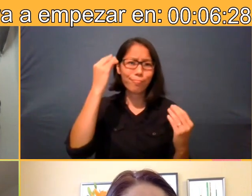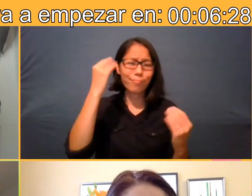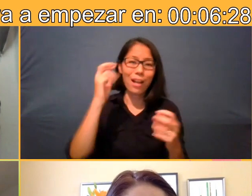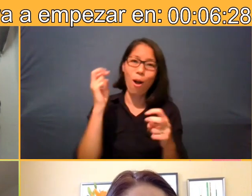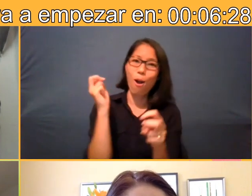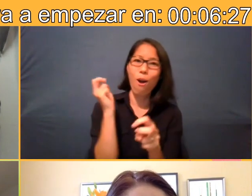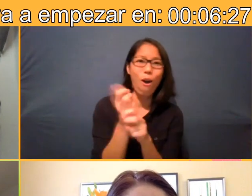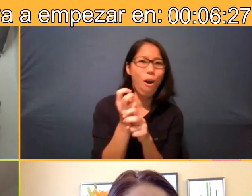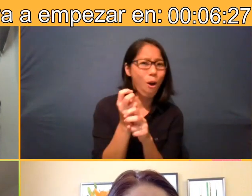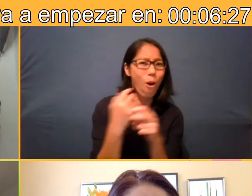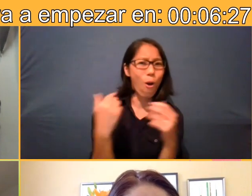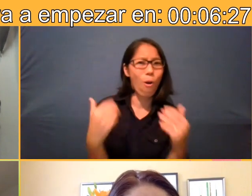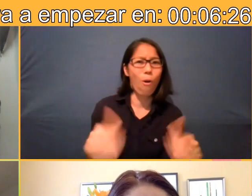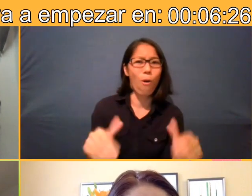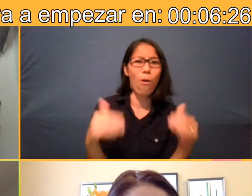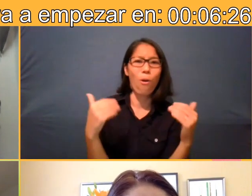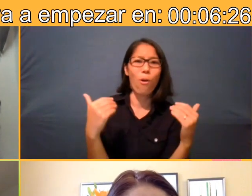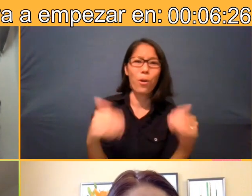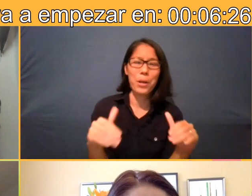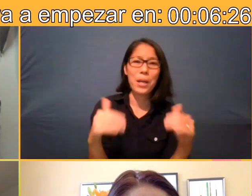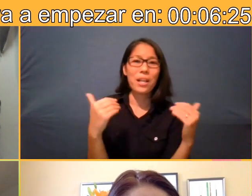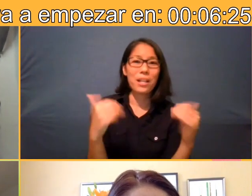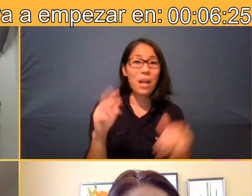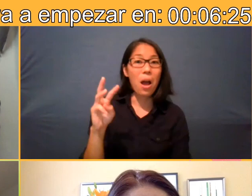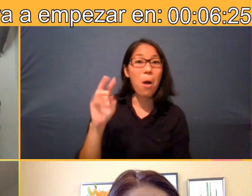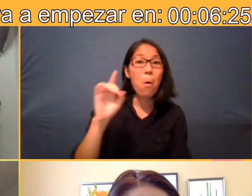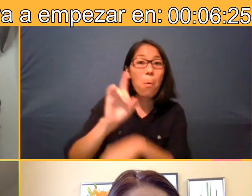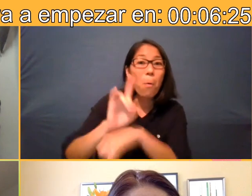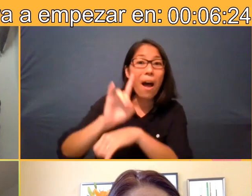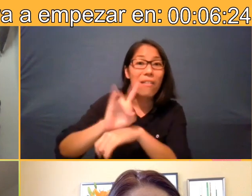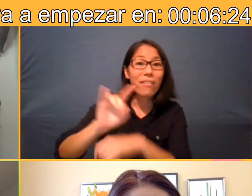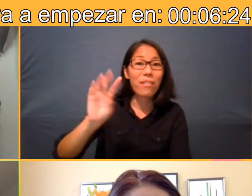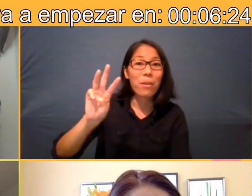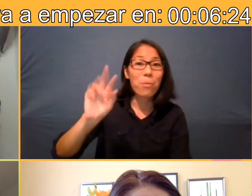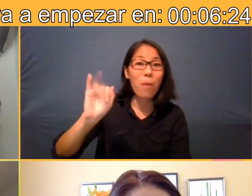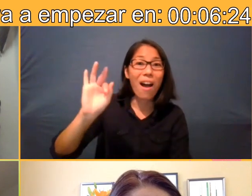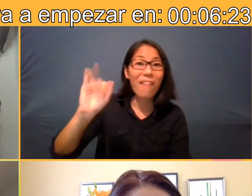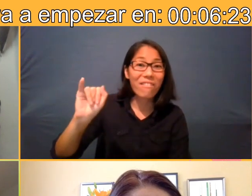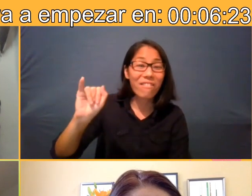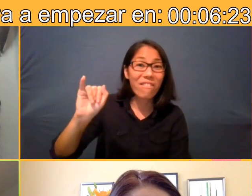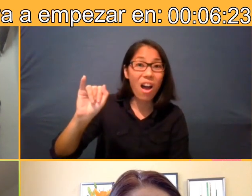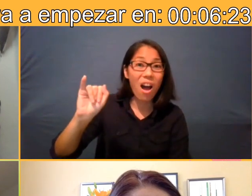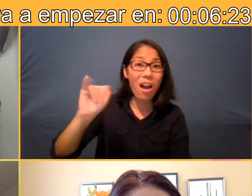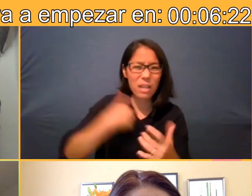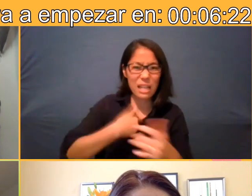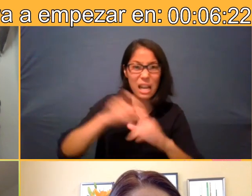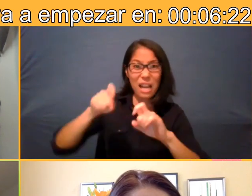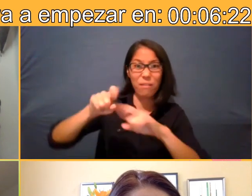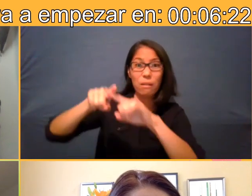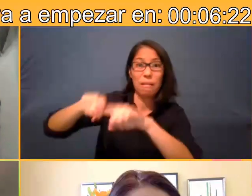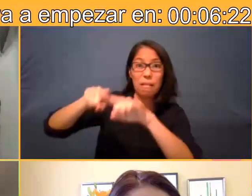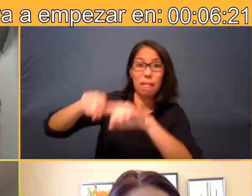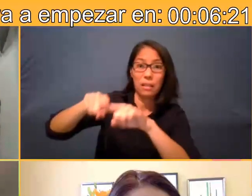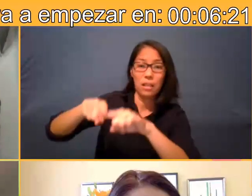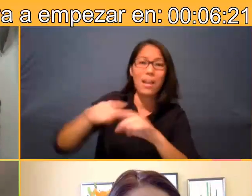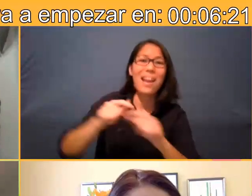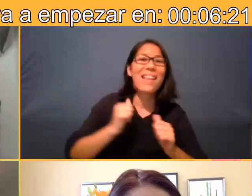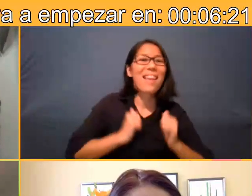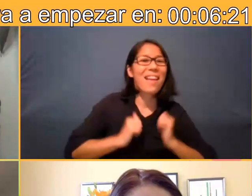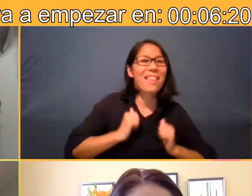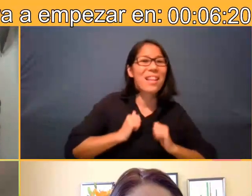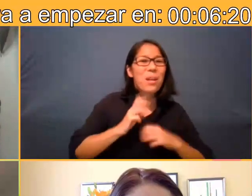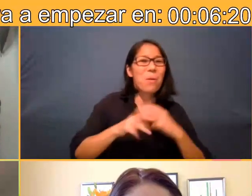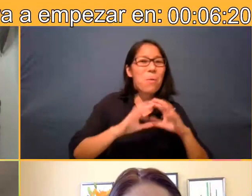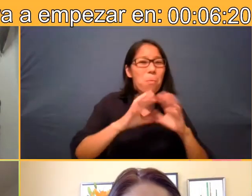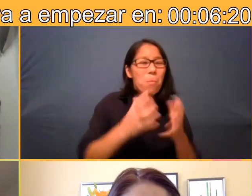is to be at the whims of Wi-Fi. You know, in the theater world, we're always at the whim of something that's uncontrollable and